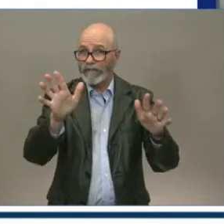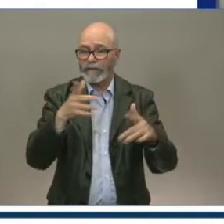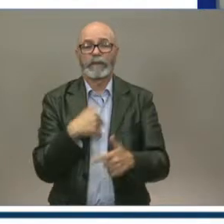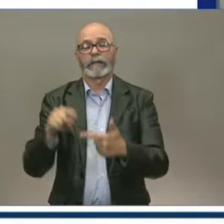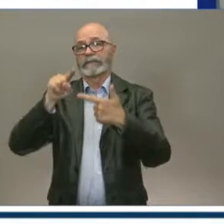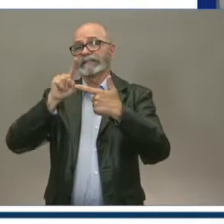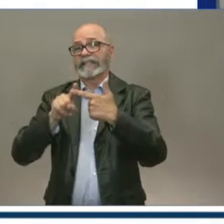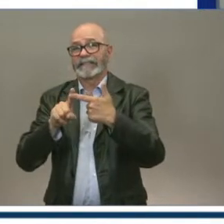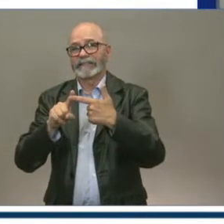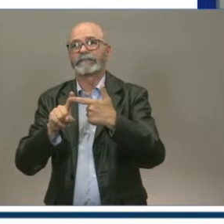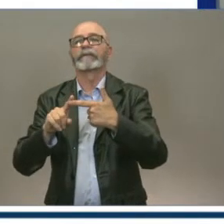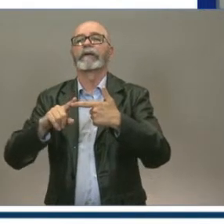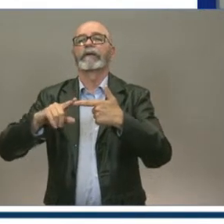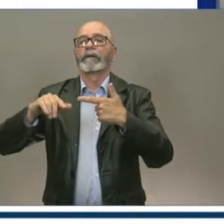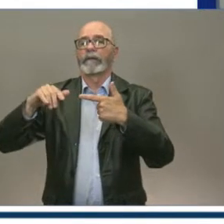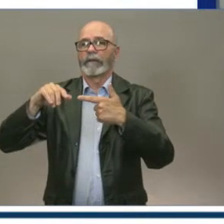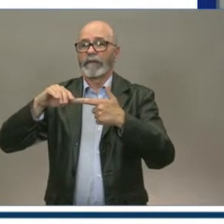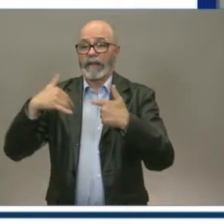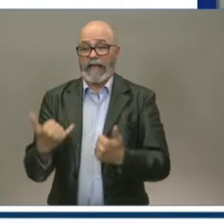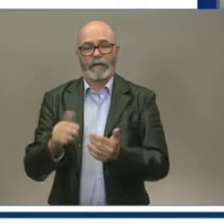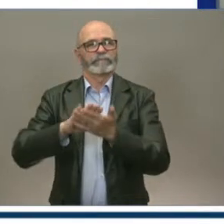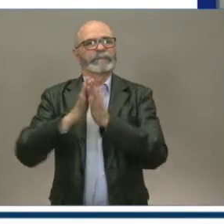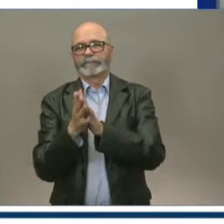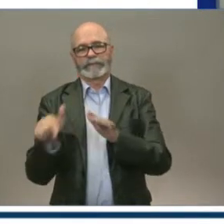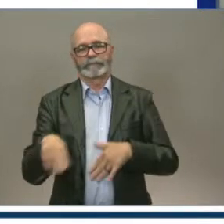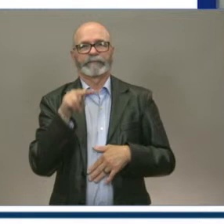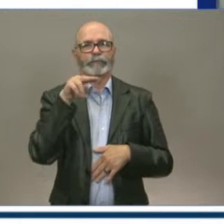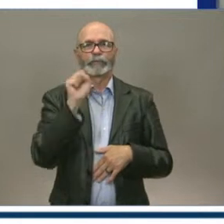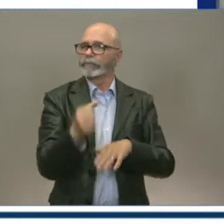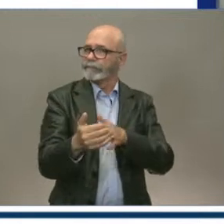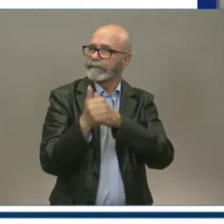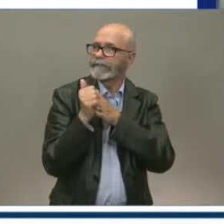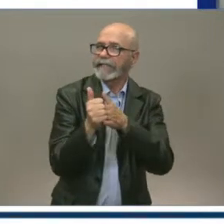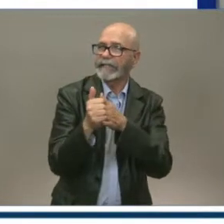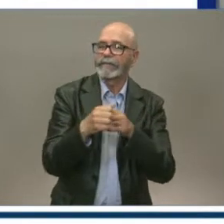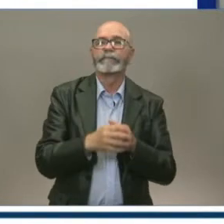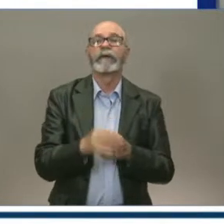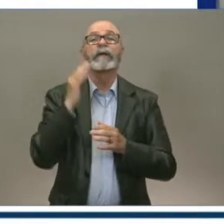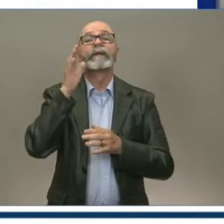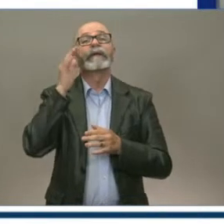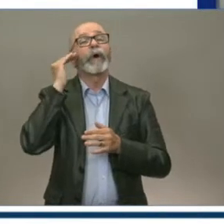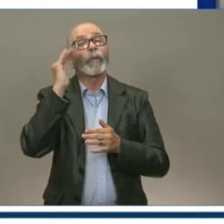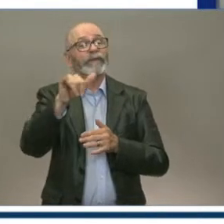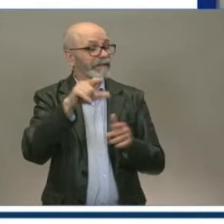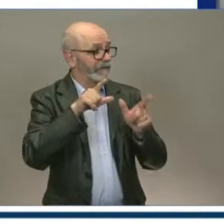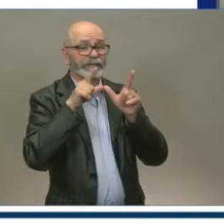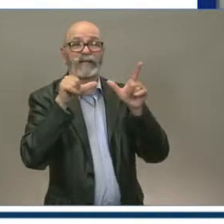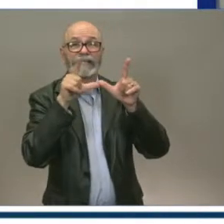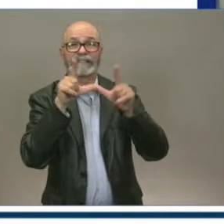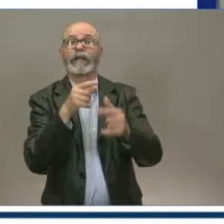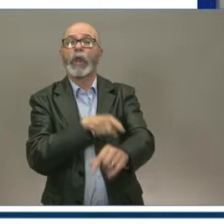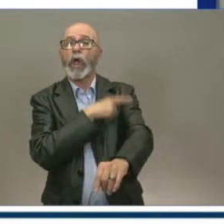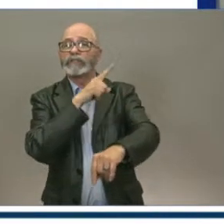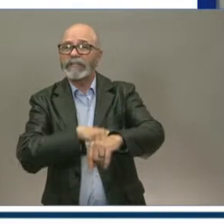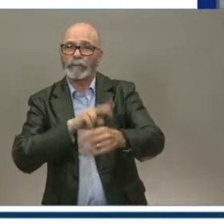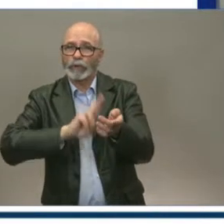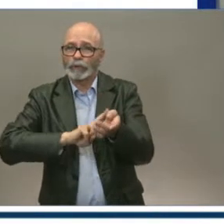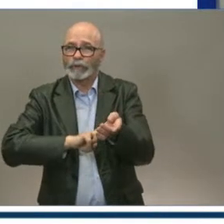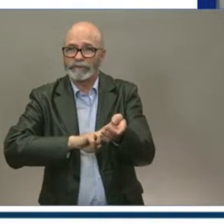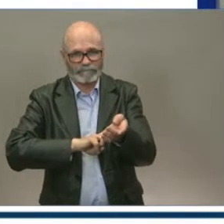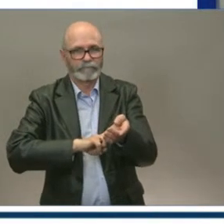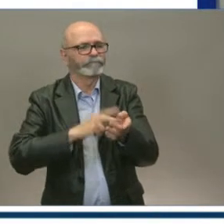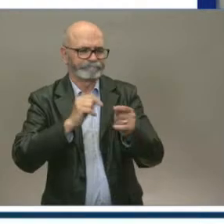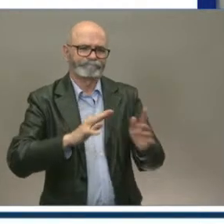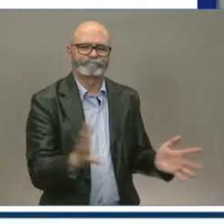are also a leader in long-term care vaccination. All licensed long-term care homes are expected to be fully vaccinated by the end of